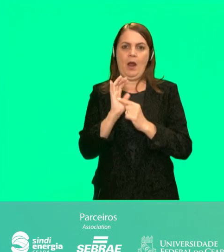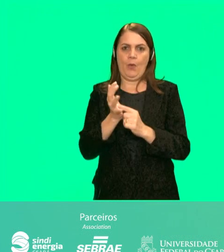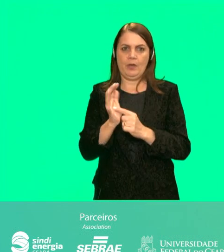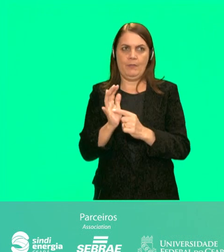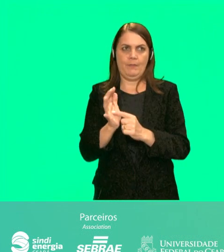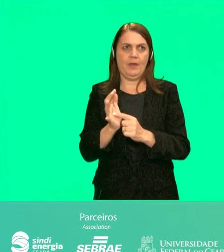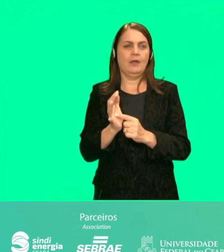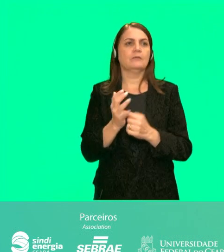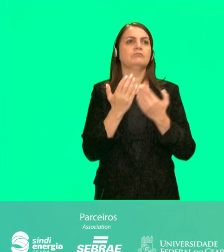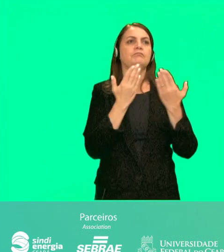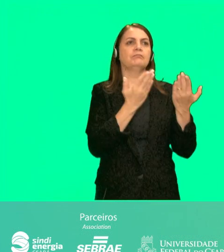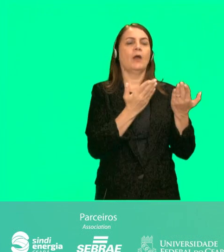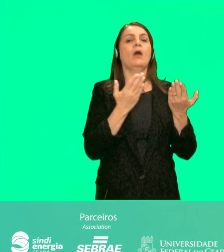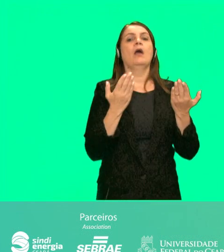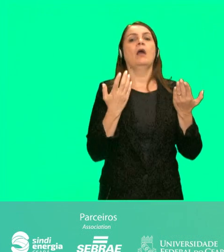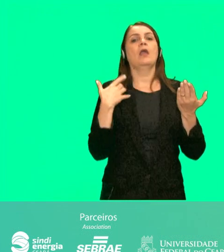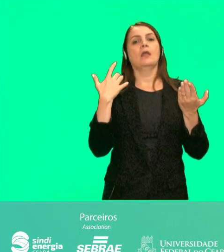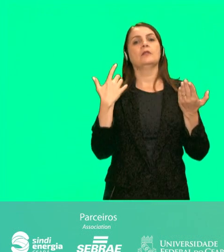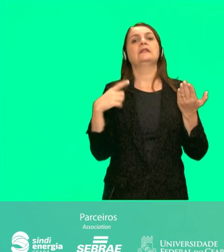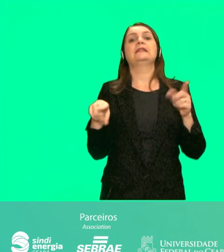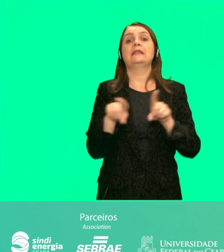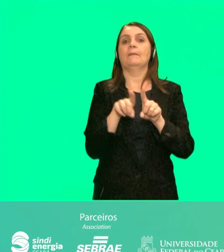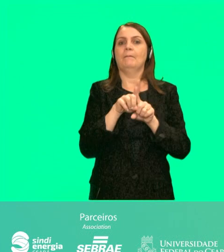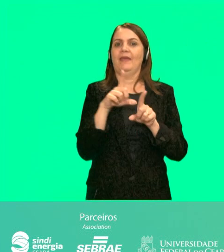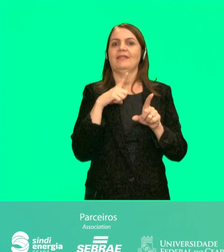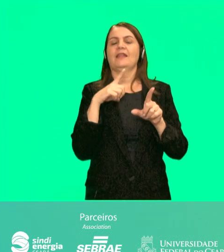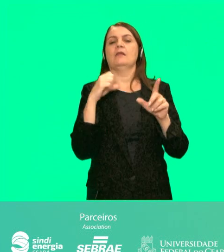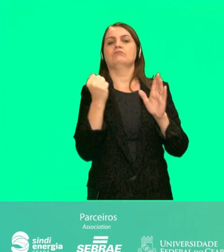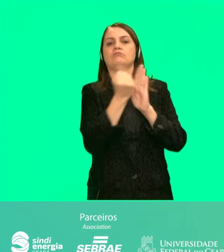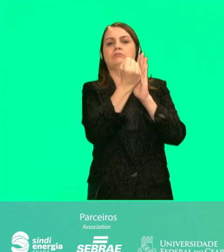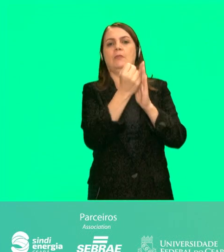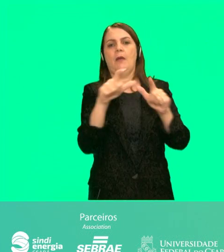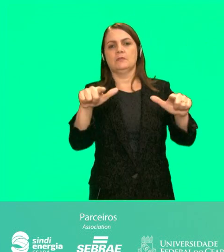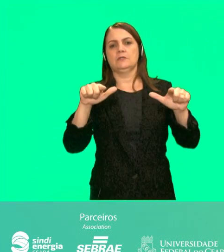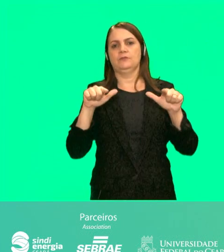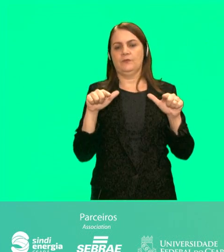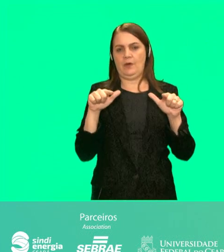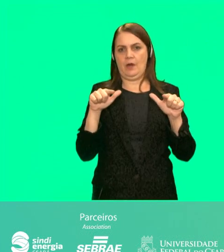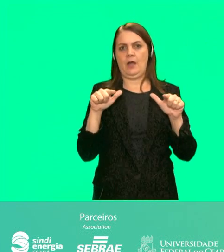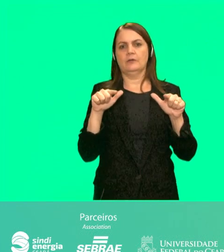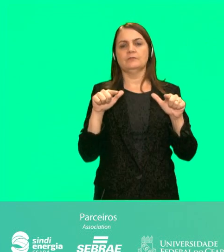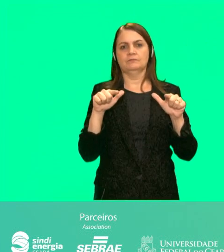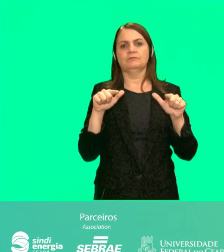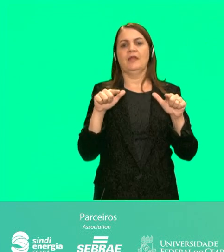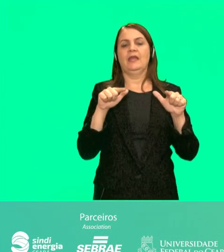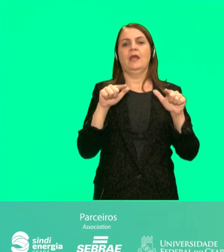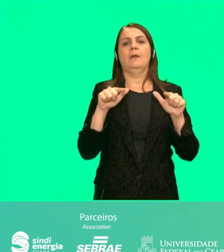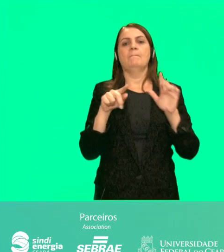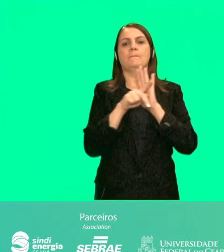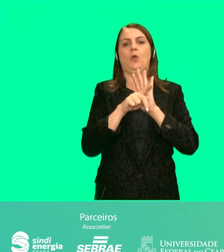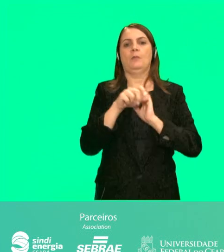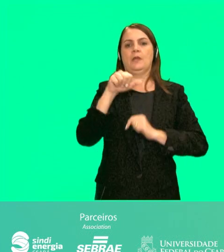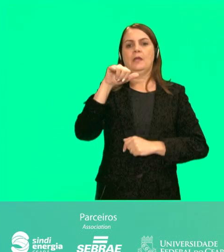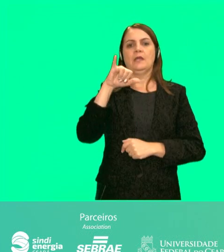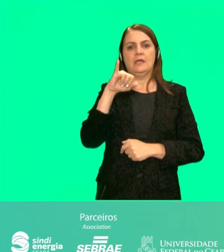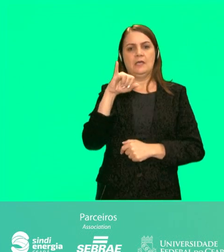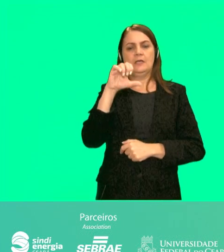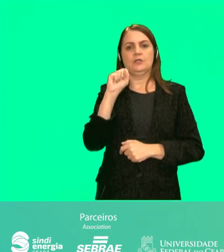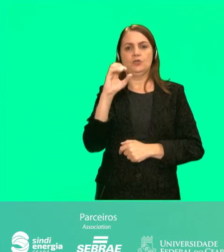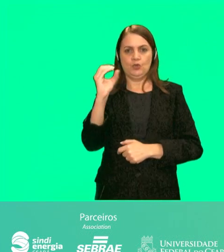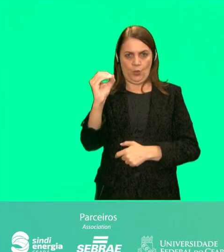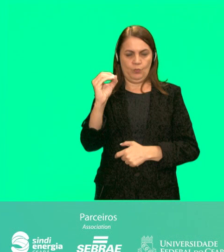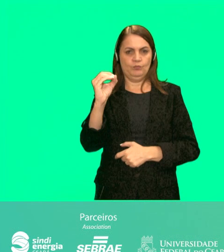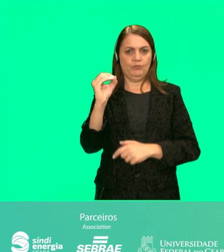year we'll have our equipment certified and with ISO